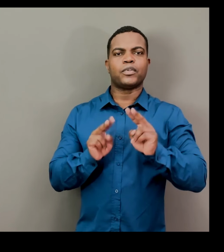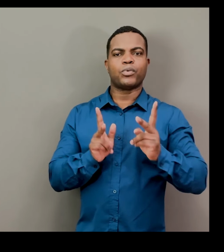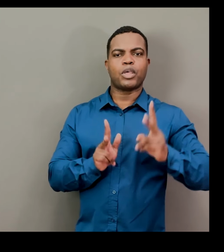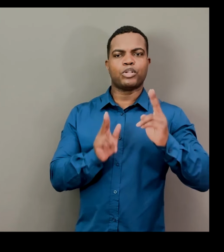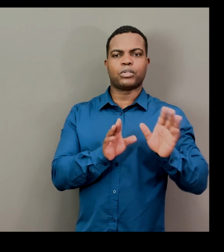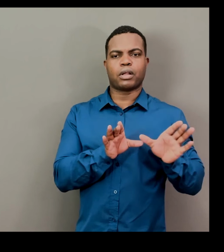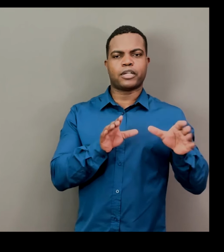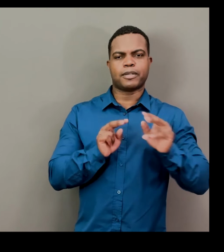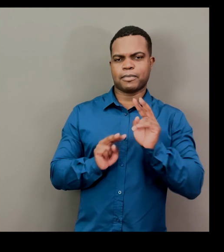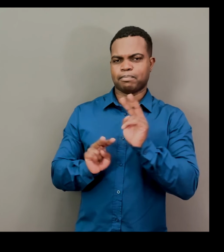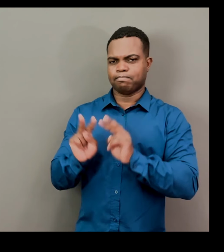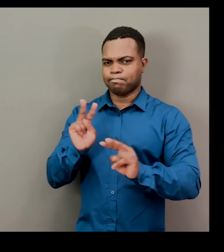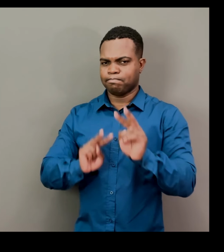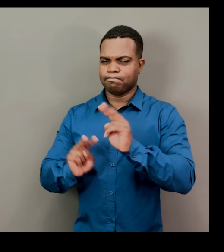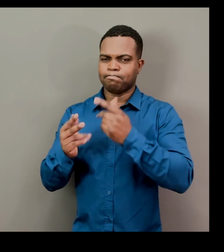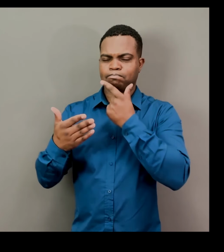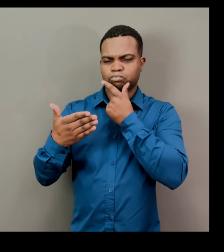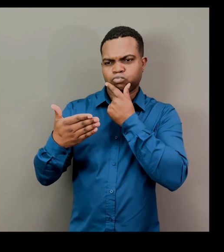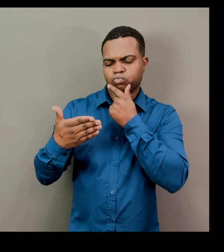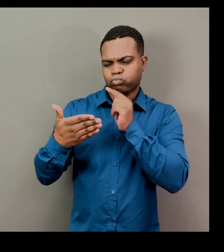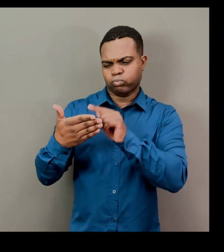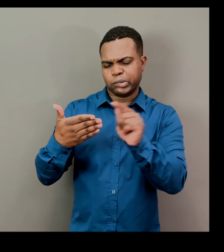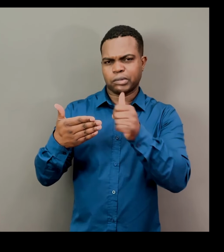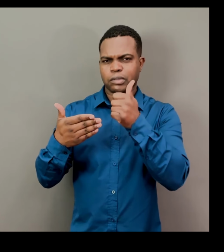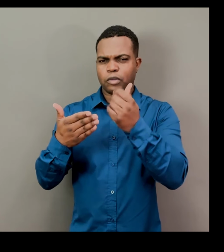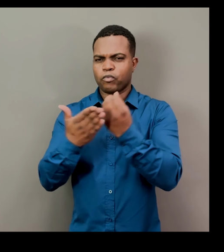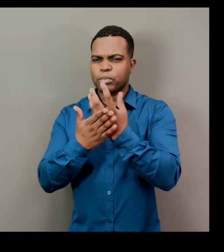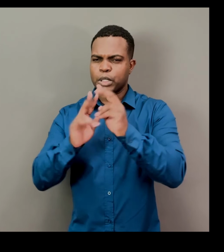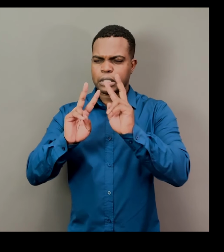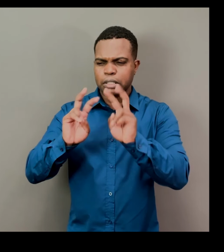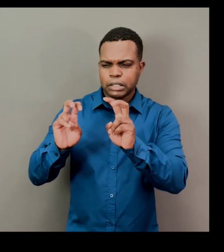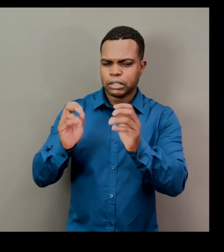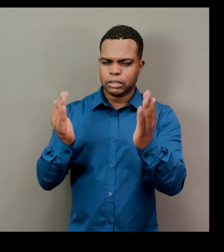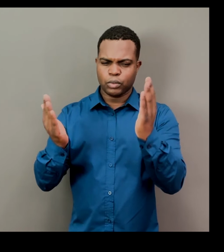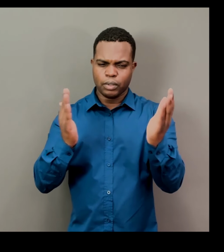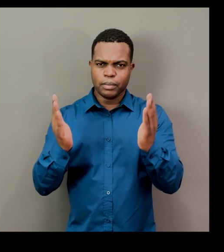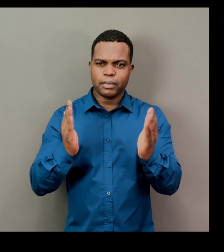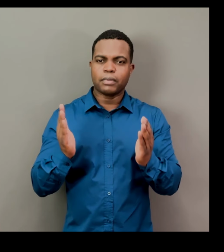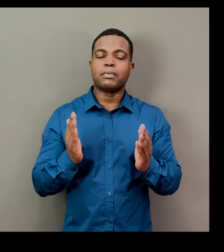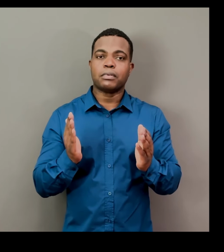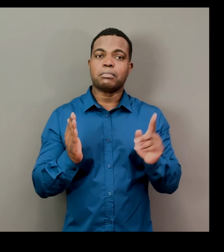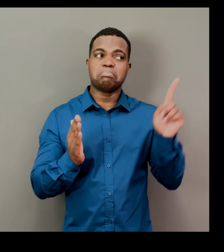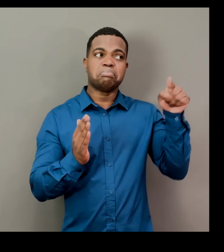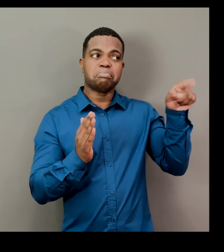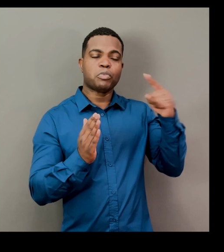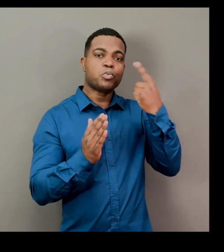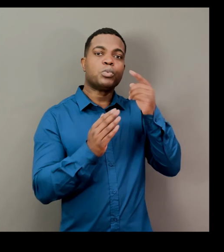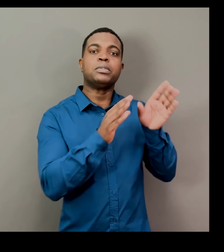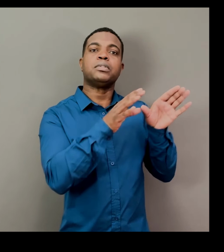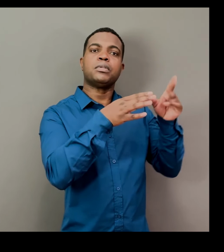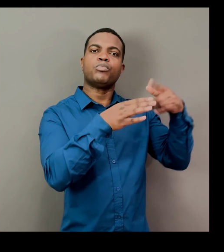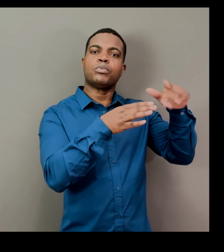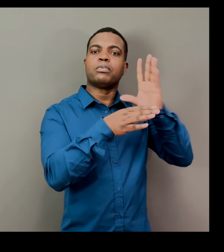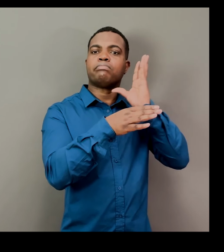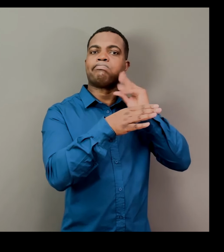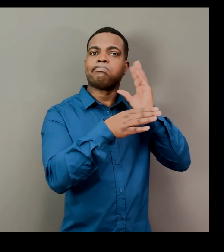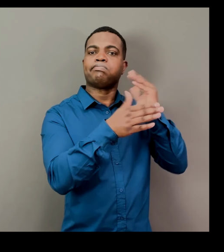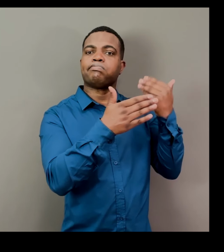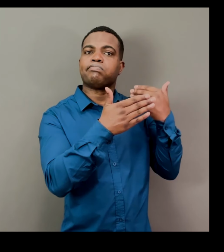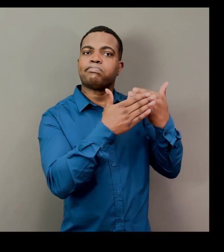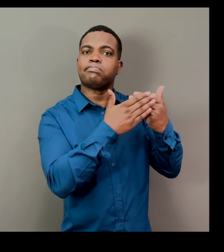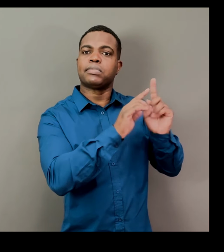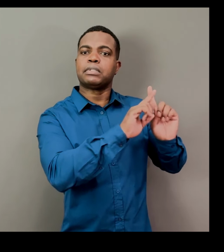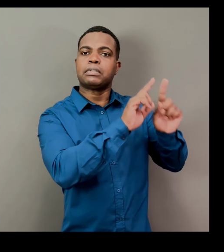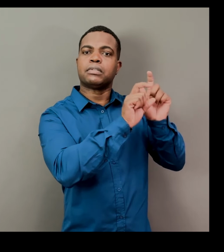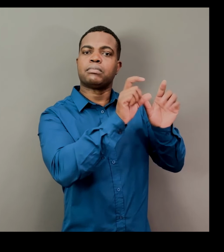review, where the editors are experienced practitioners or journalists, and these editorial reviews are used